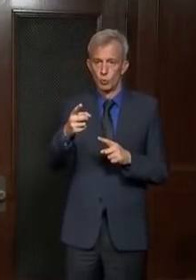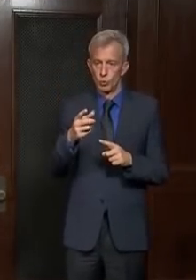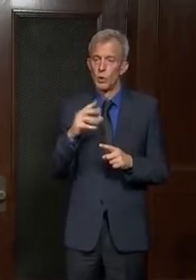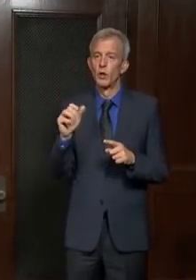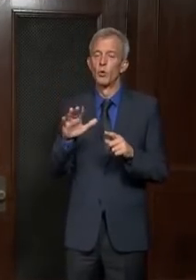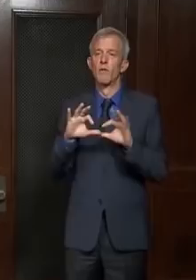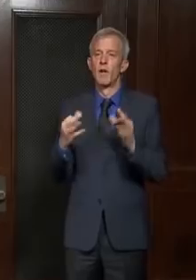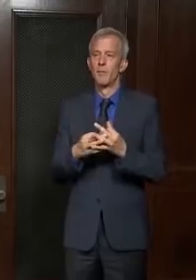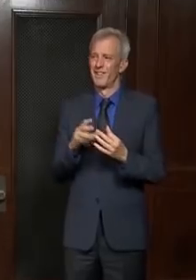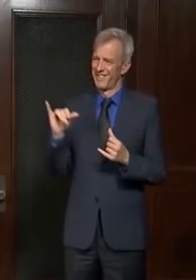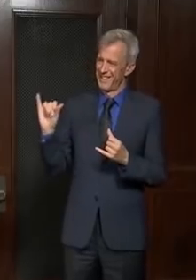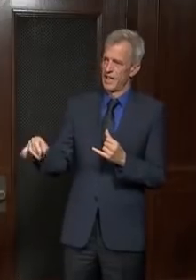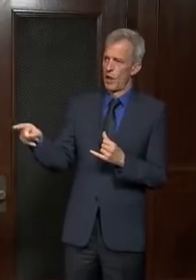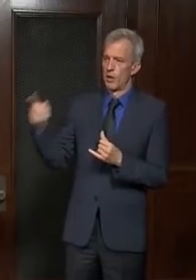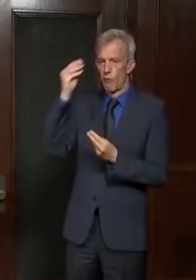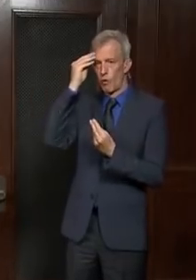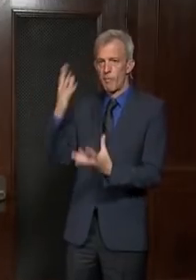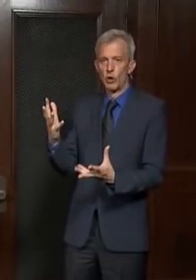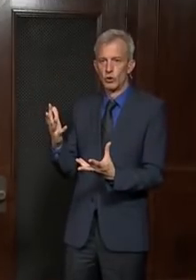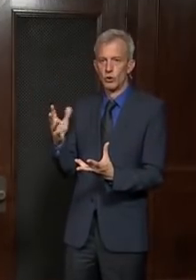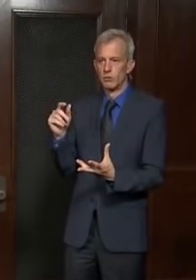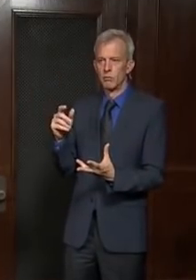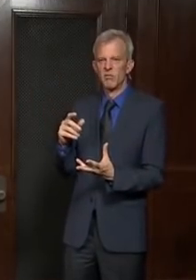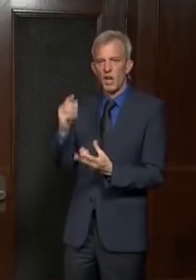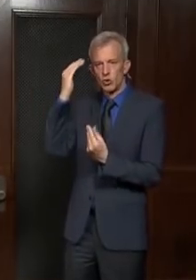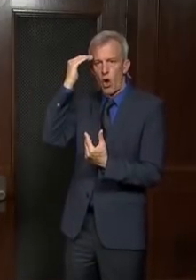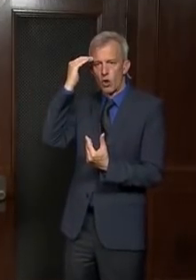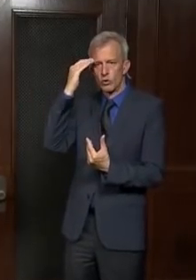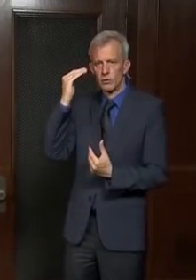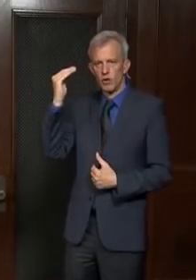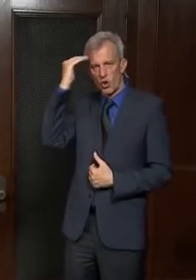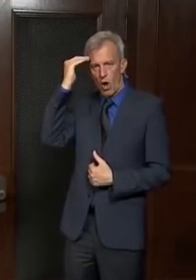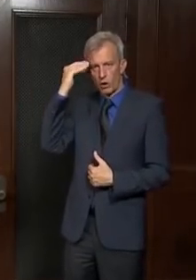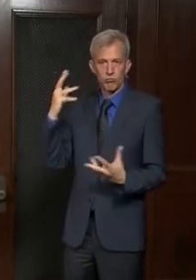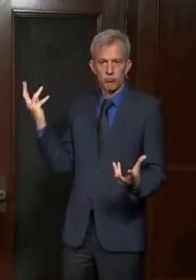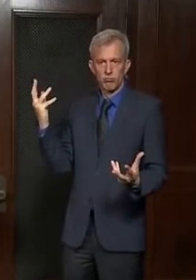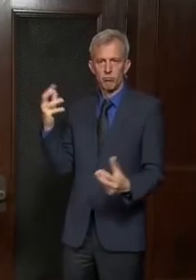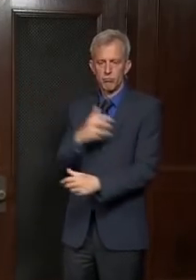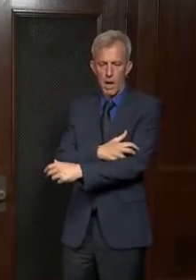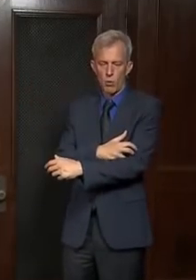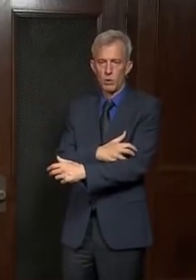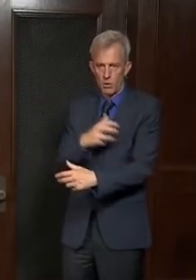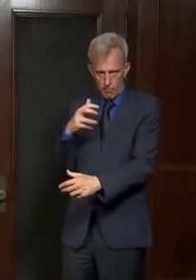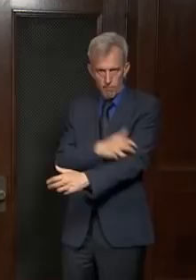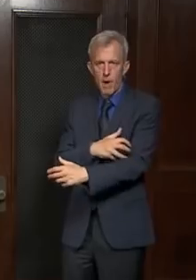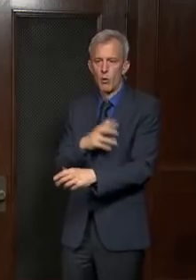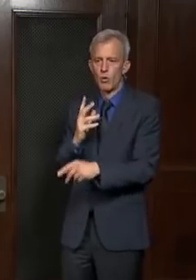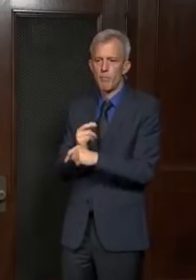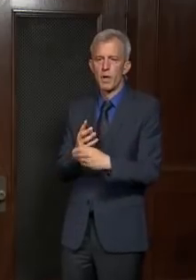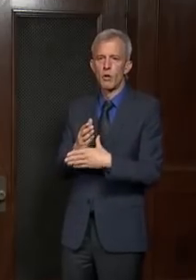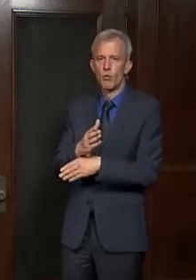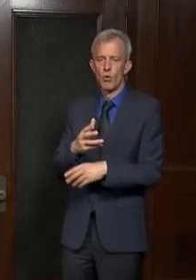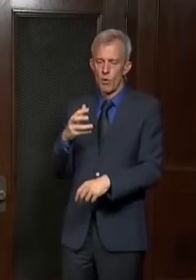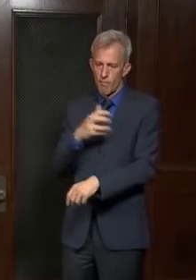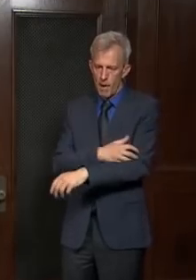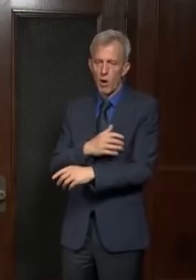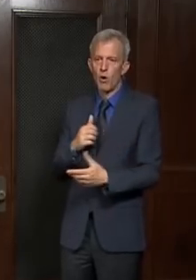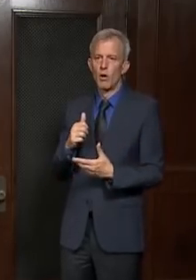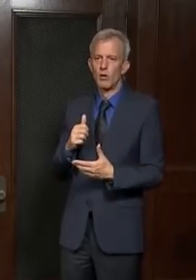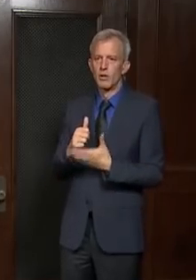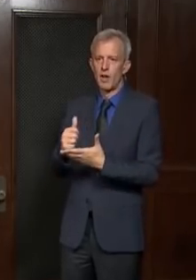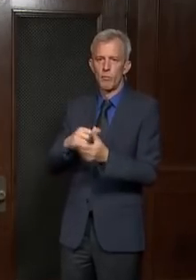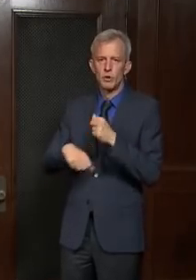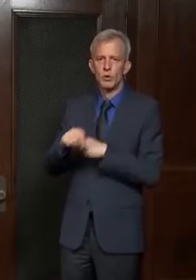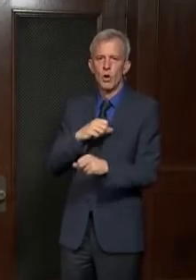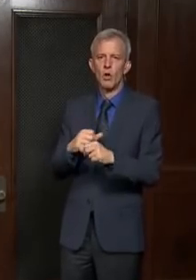this information that is knowledge, and this knowledge that is power. Power for us to get through this, power for us to reassure each other, power